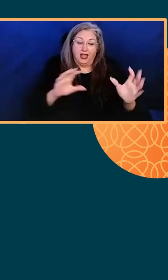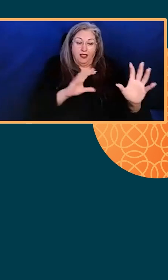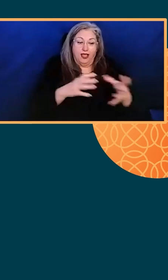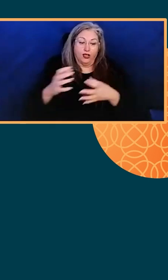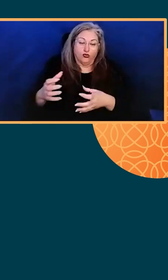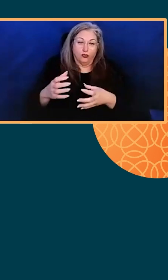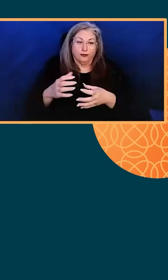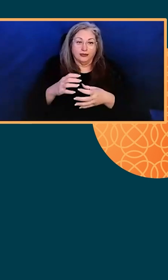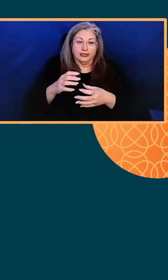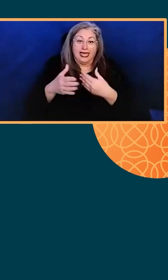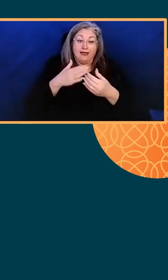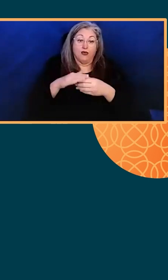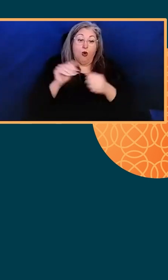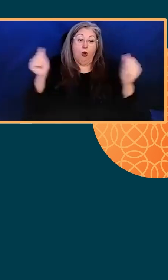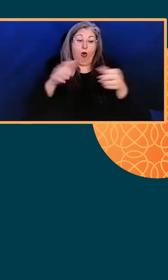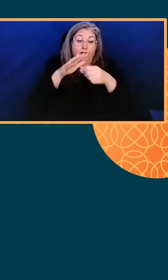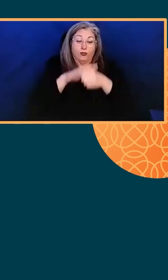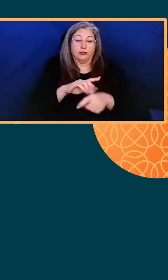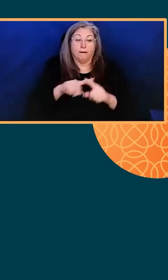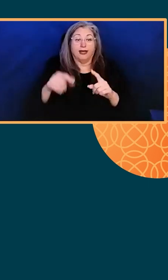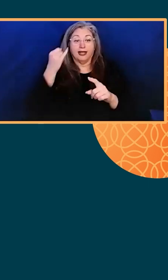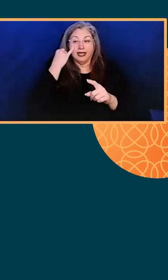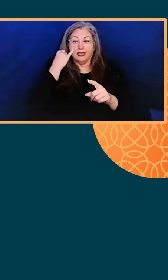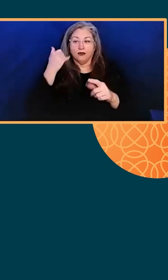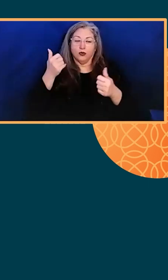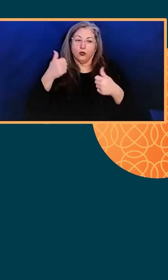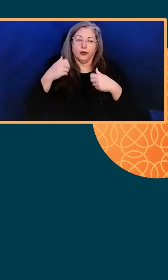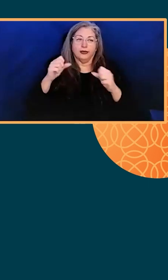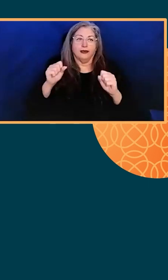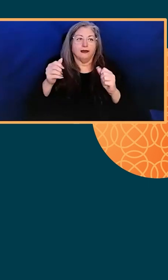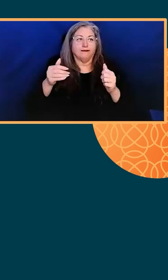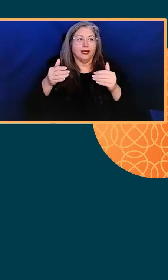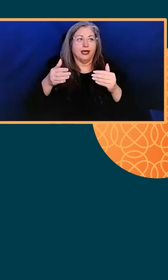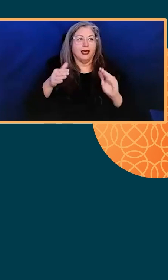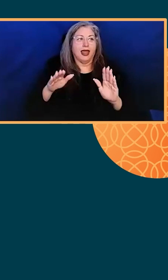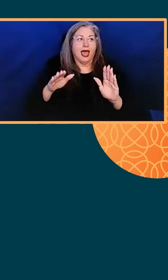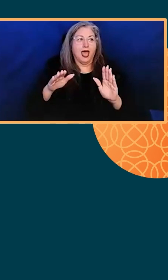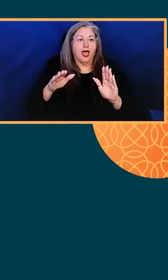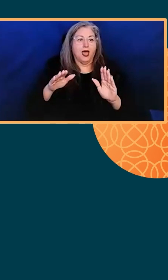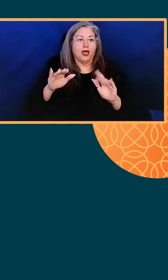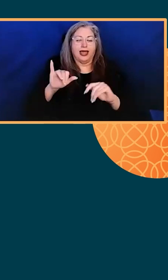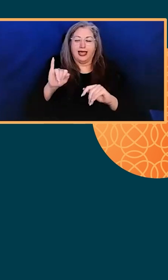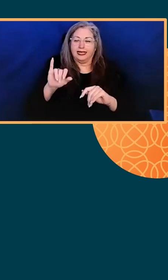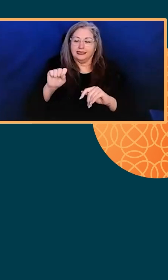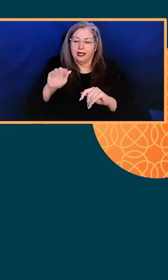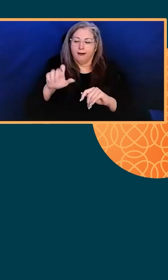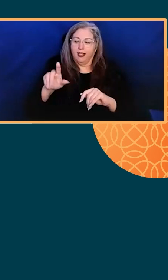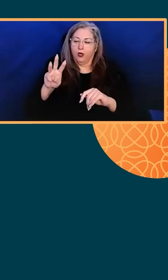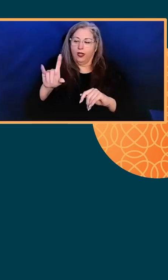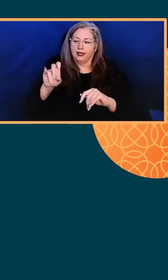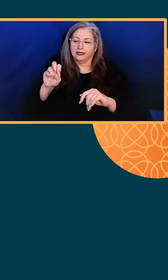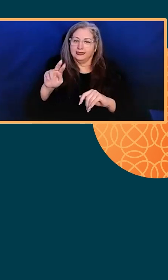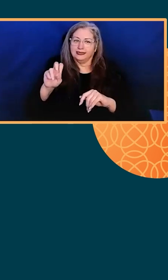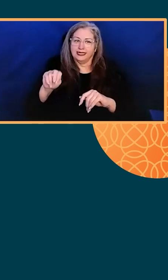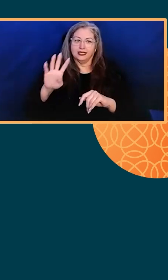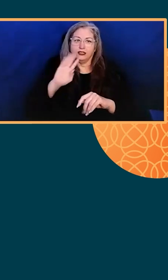oppression in, if we allow to stand Isabel Wilkinson's work around